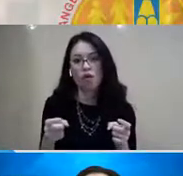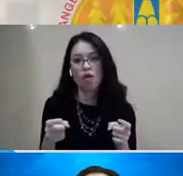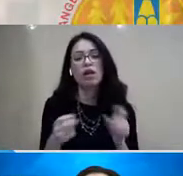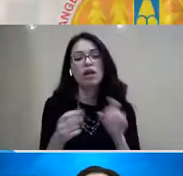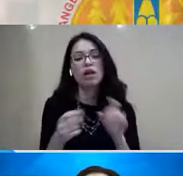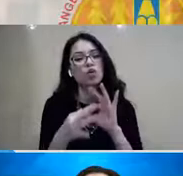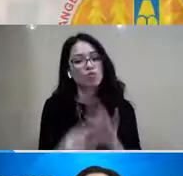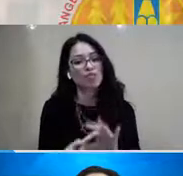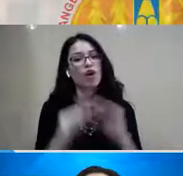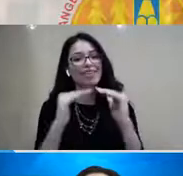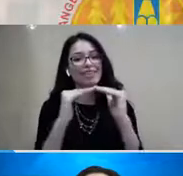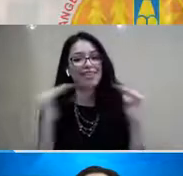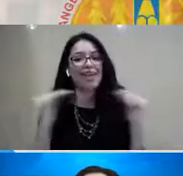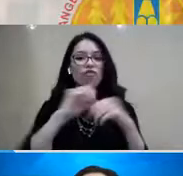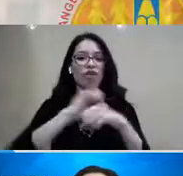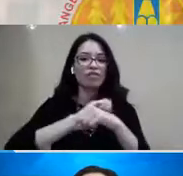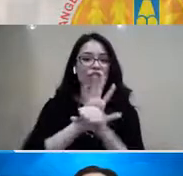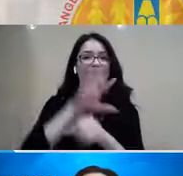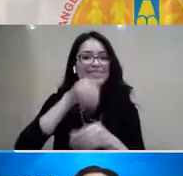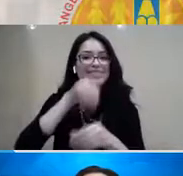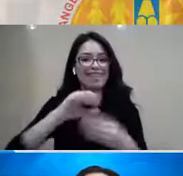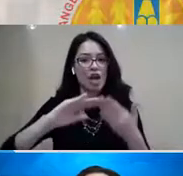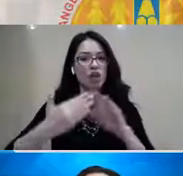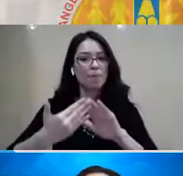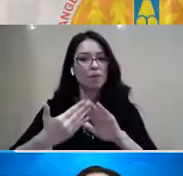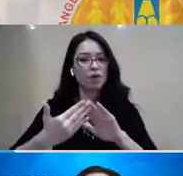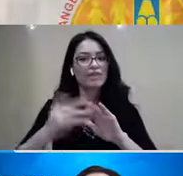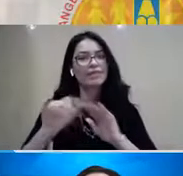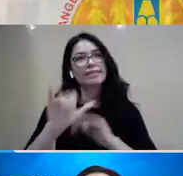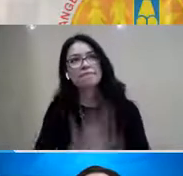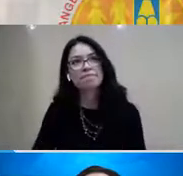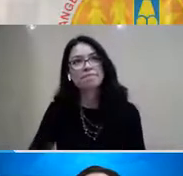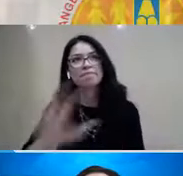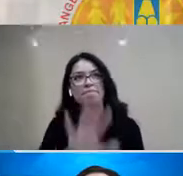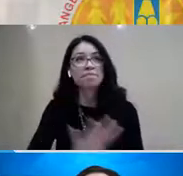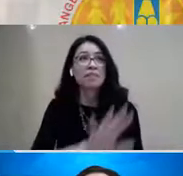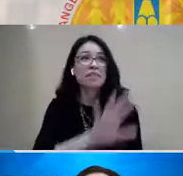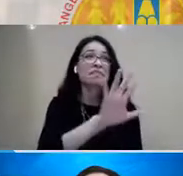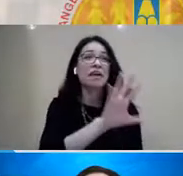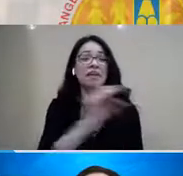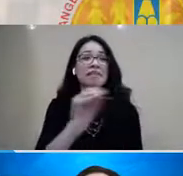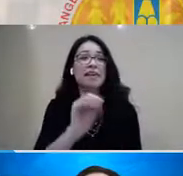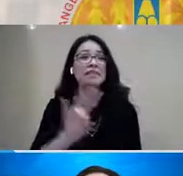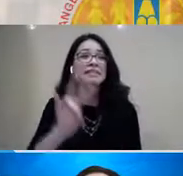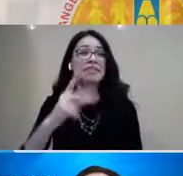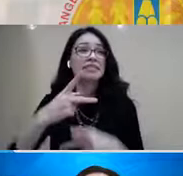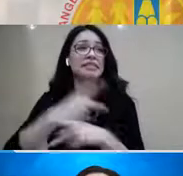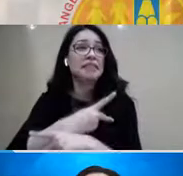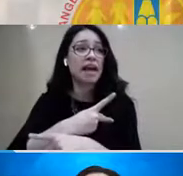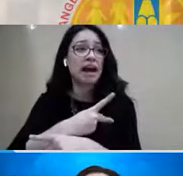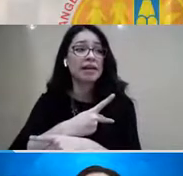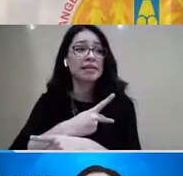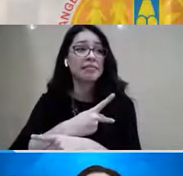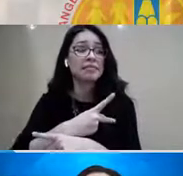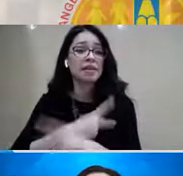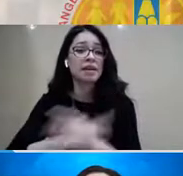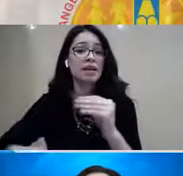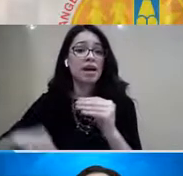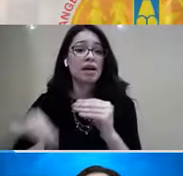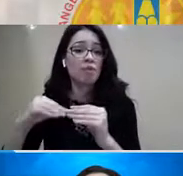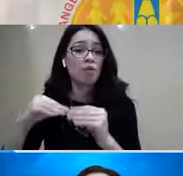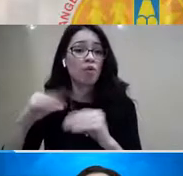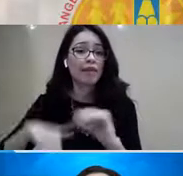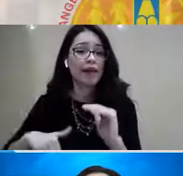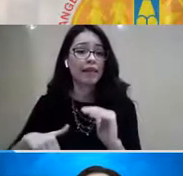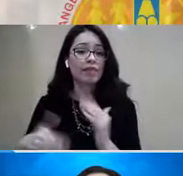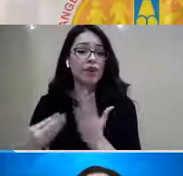we serve, which is somewhere between 5 and 7 times even the new proposed standard the state is put